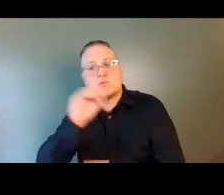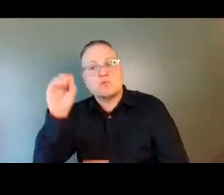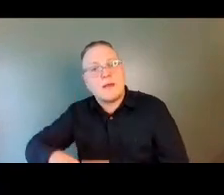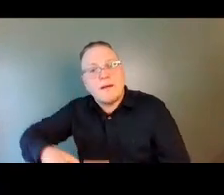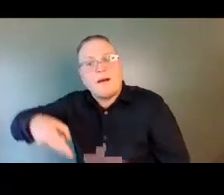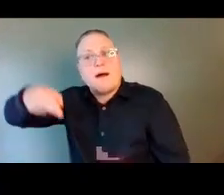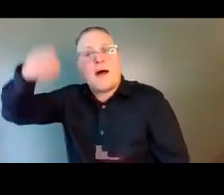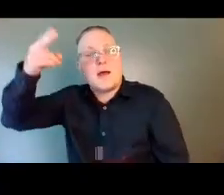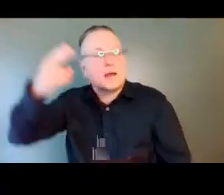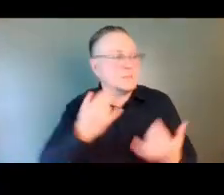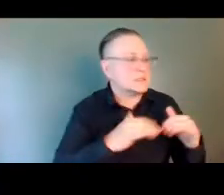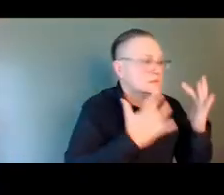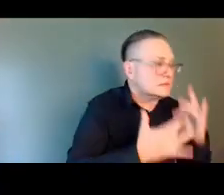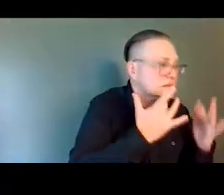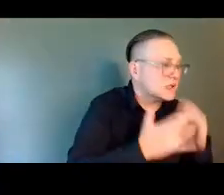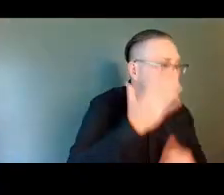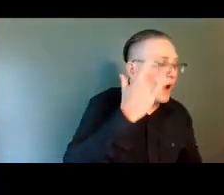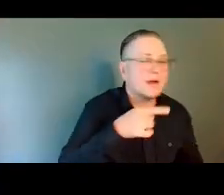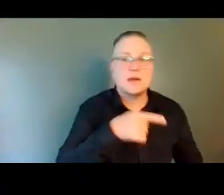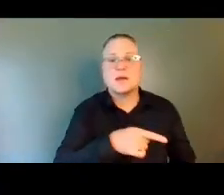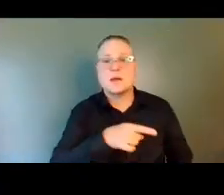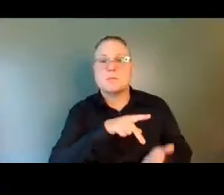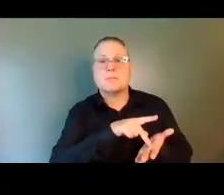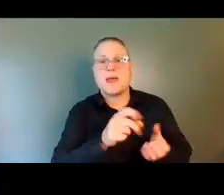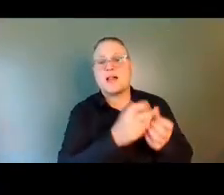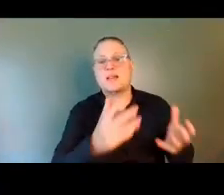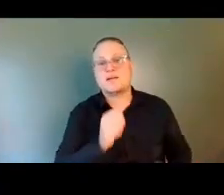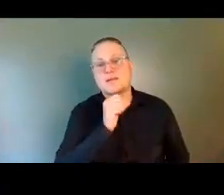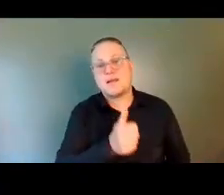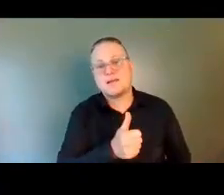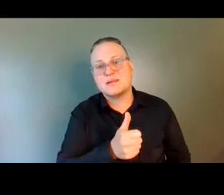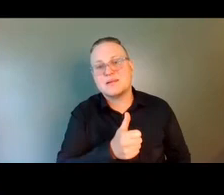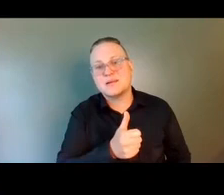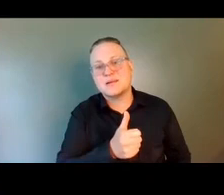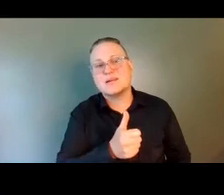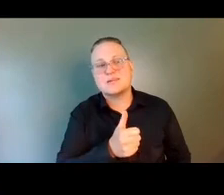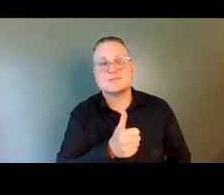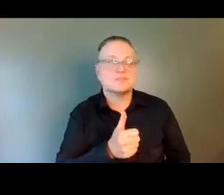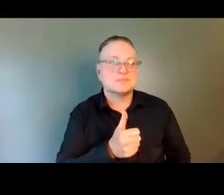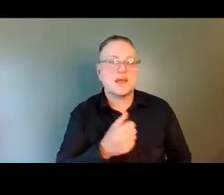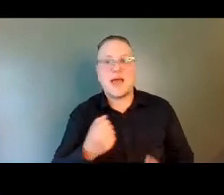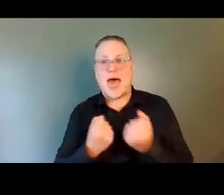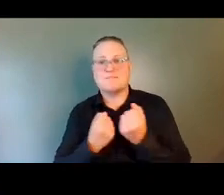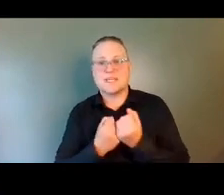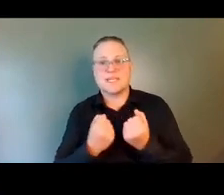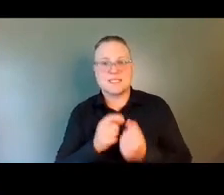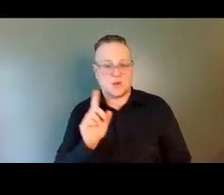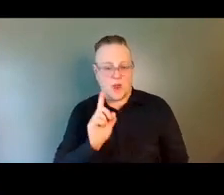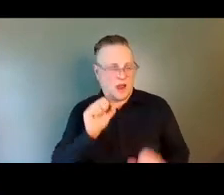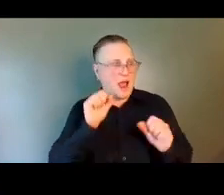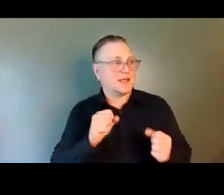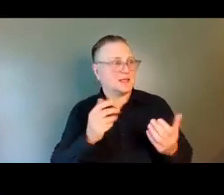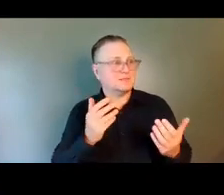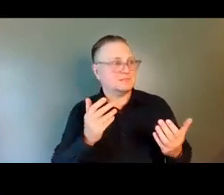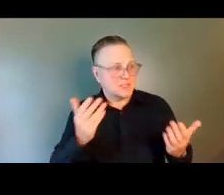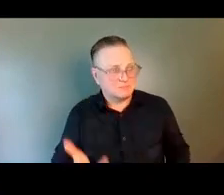to steer people our way because these jobs don't pay very well. And so that's a place of advocacy to try to, not only